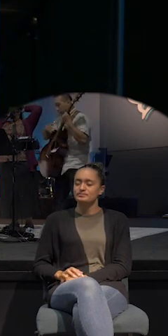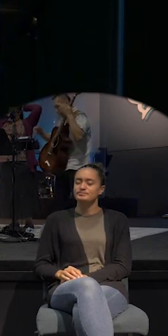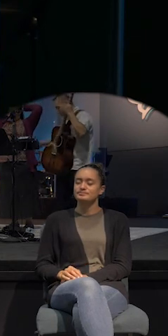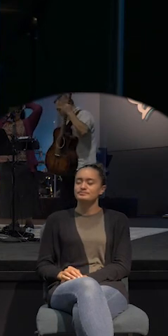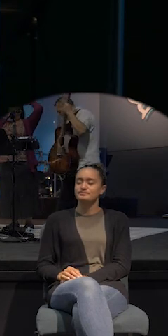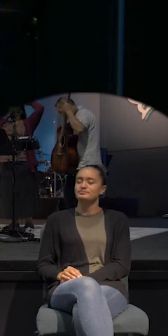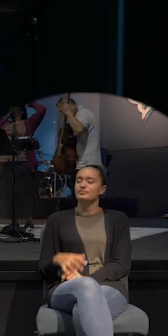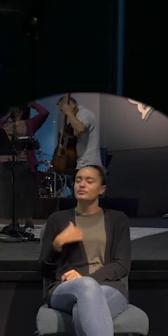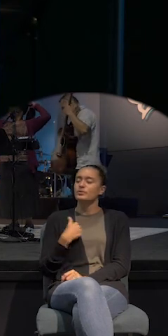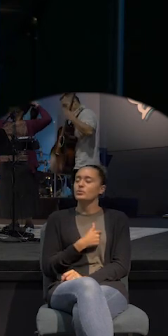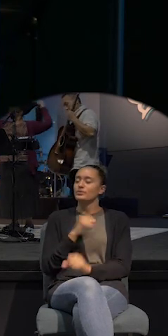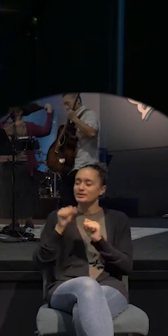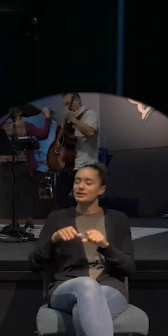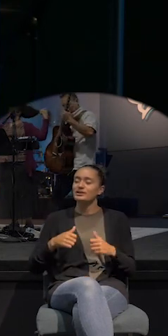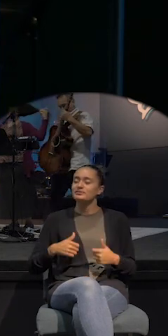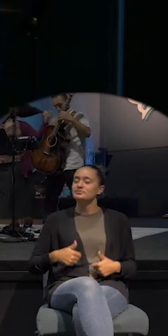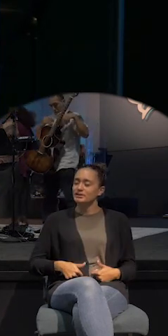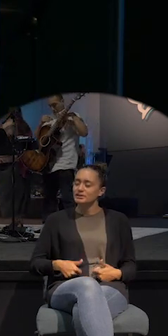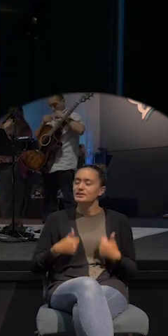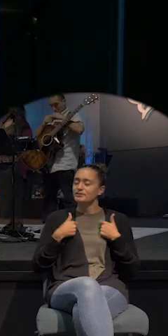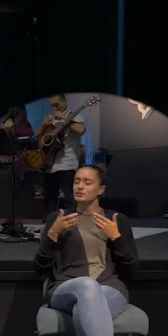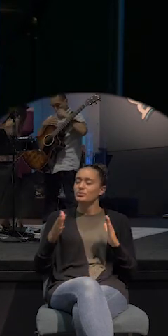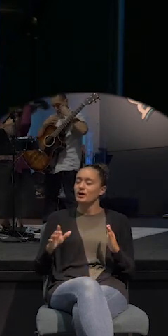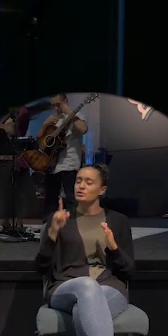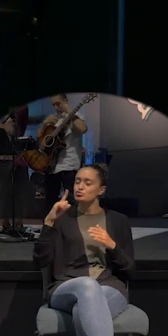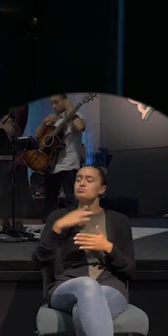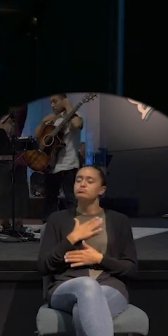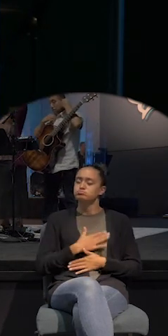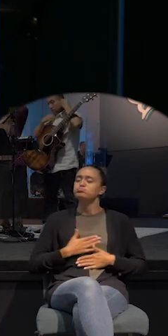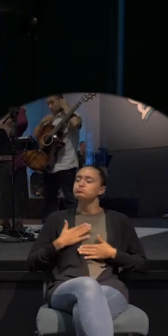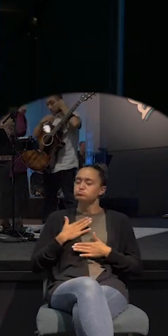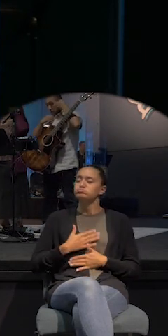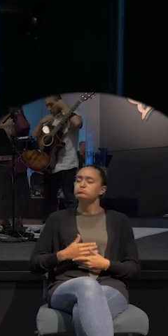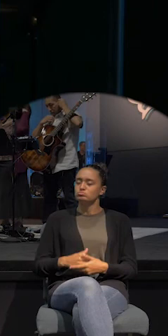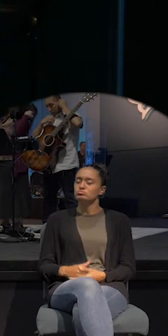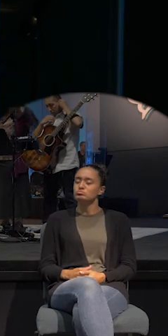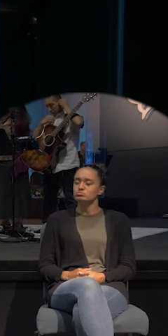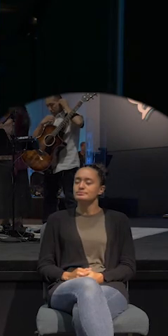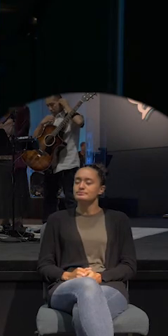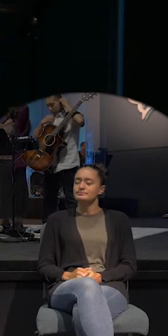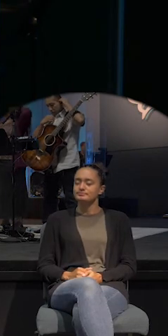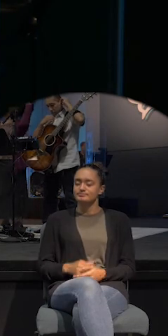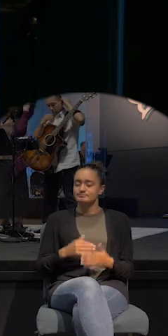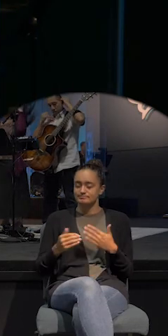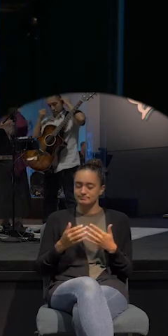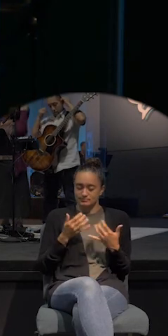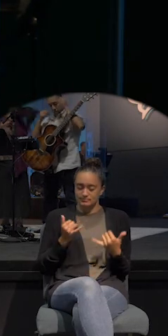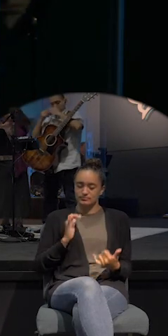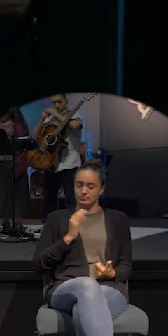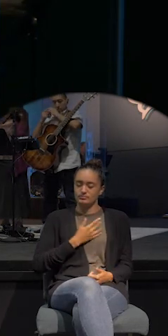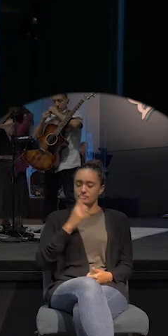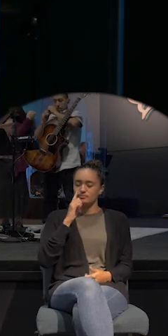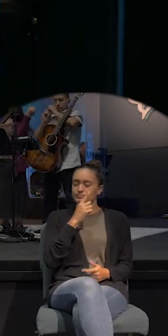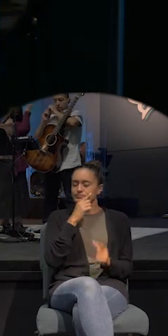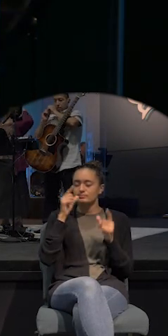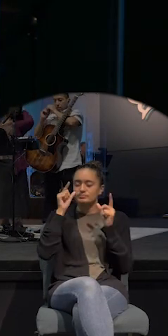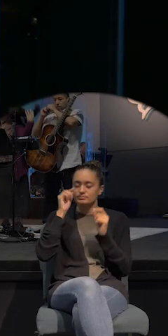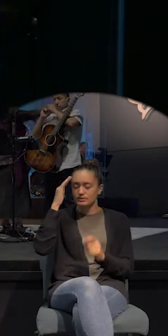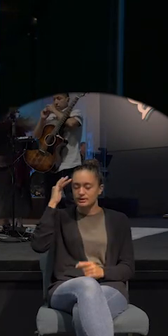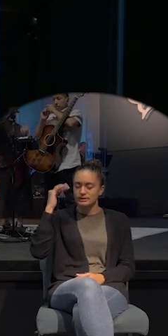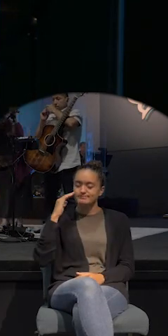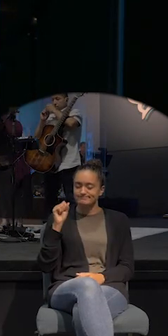so that we might be living lives that are pleasing to you. And even as our eyes are closed and our heads are